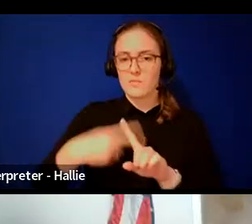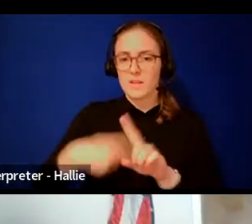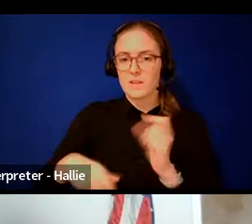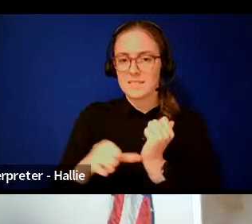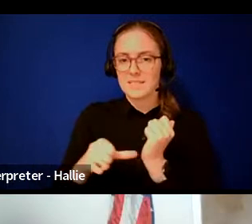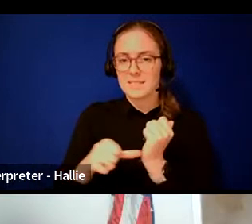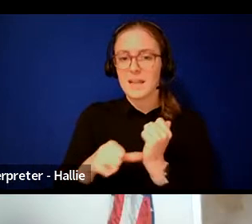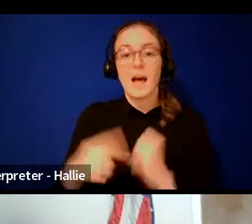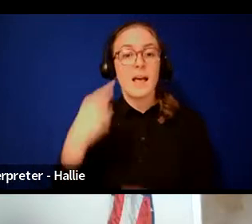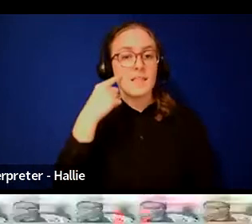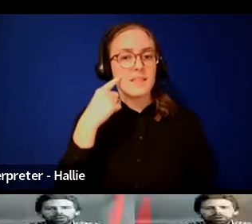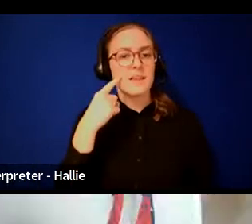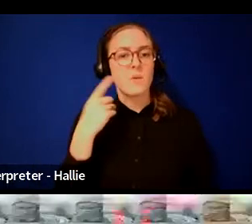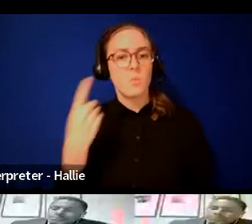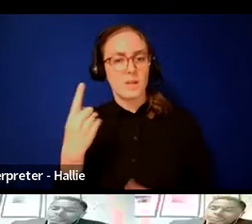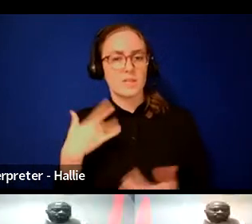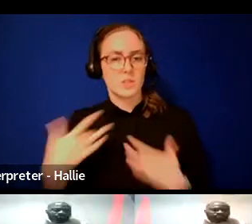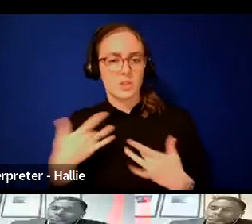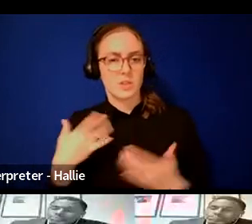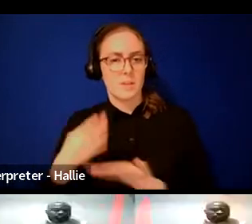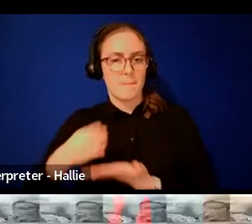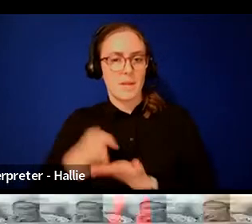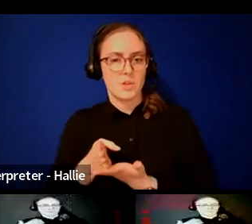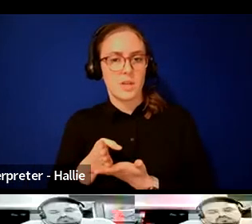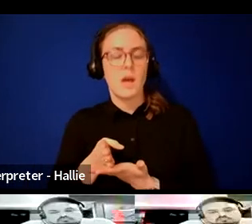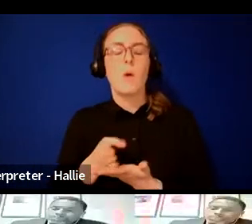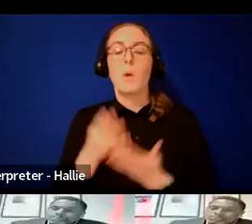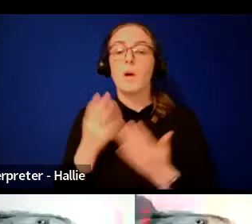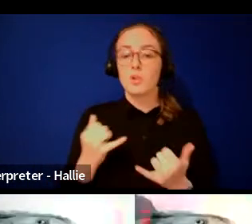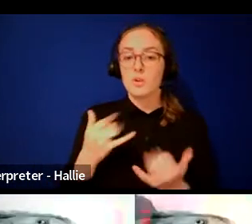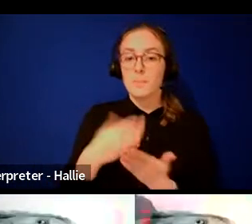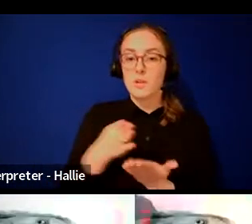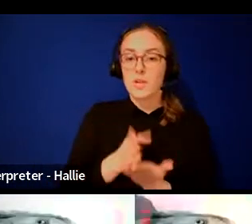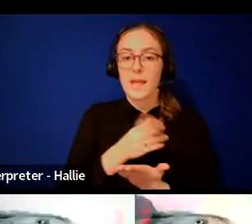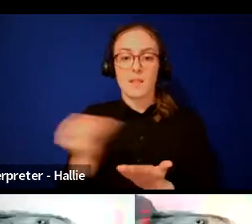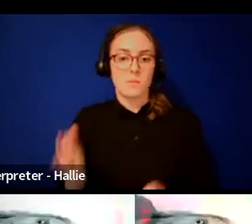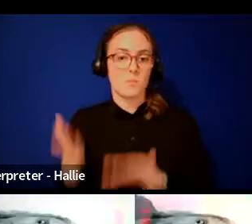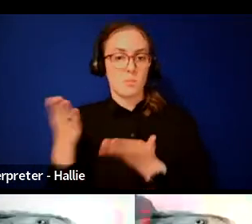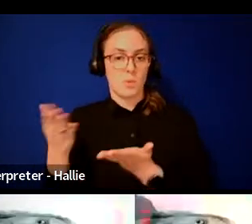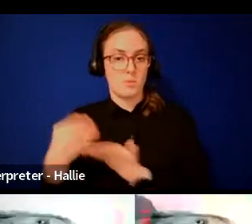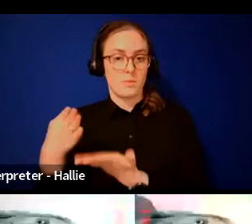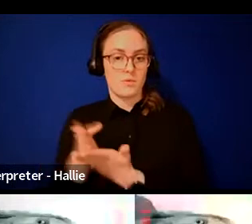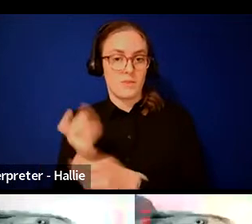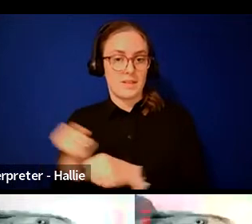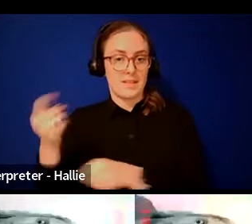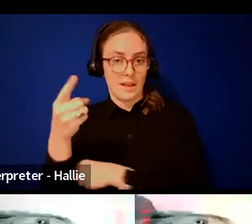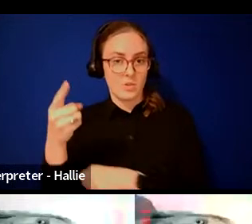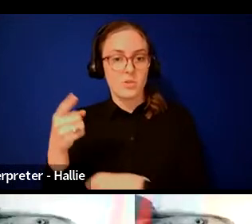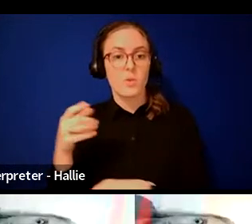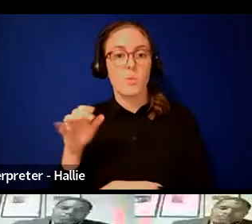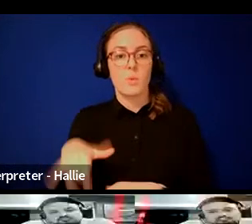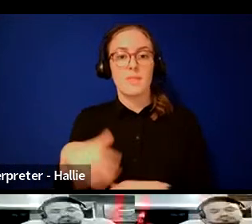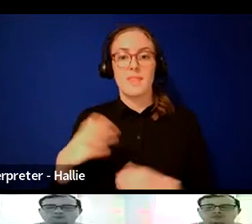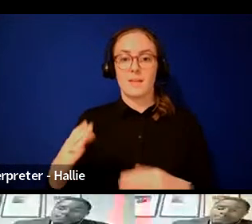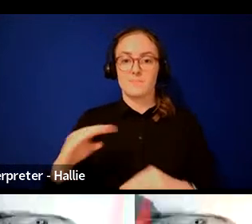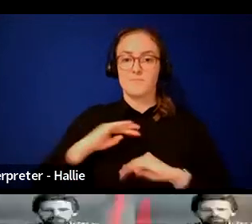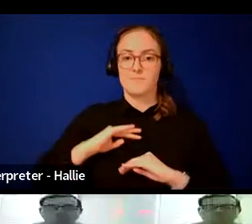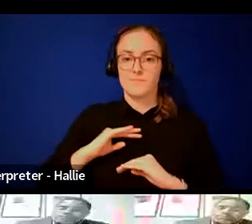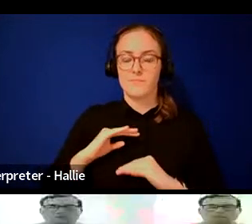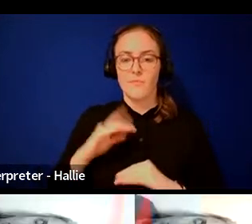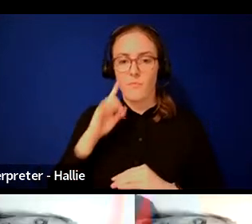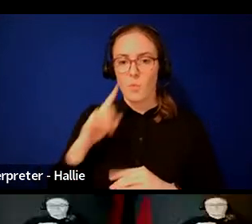concerns with the budget, well, both the current budget and also the proposed budget for next year was the adequacy of rental assistance, because I know that this